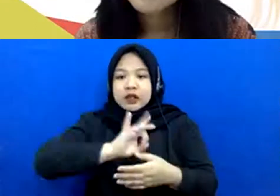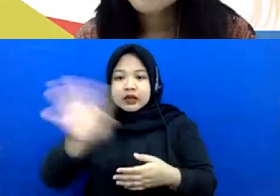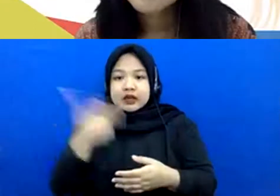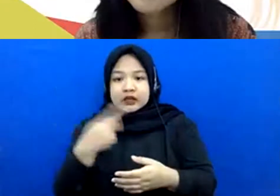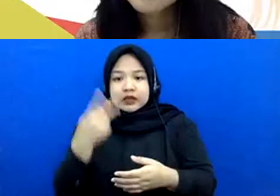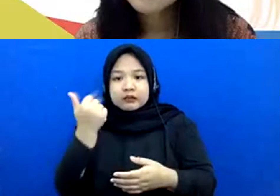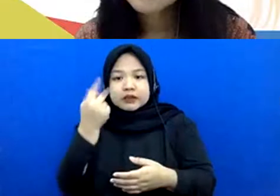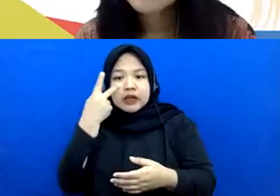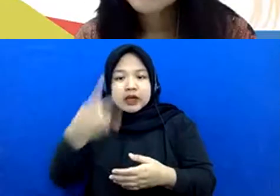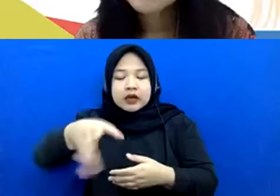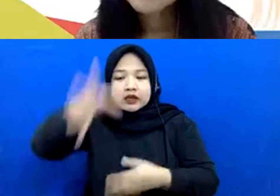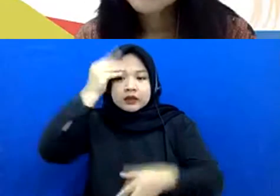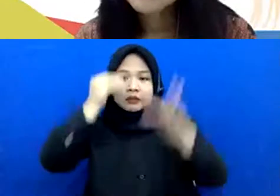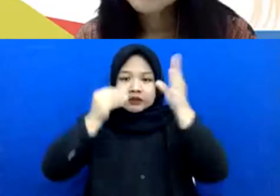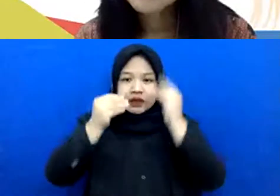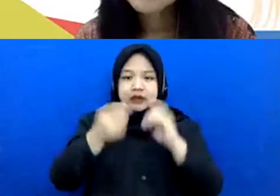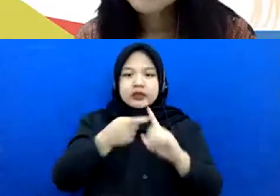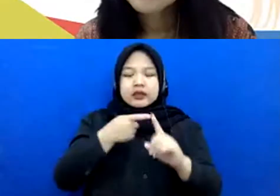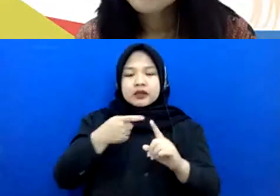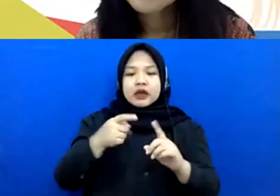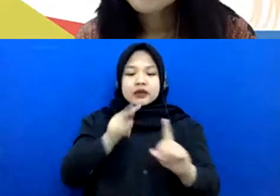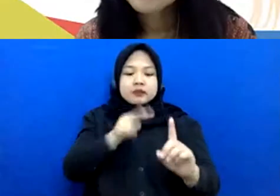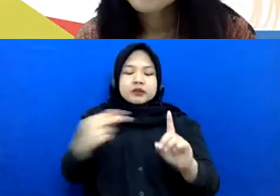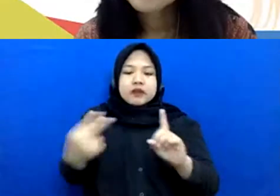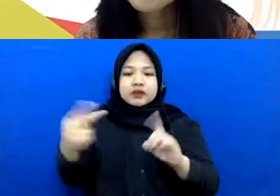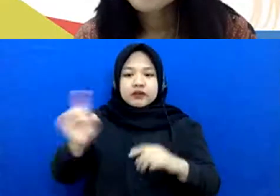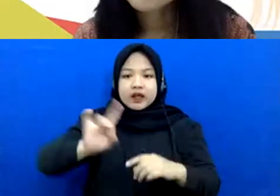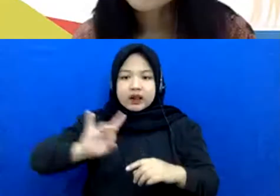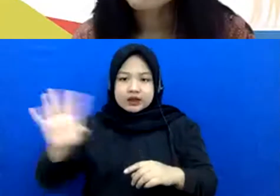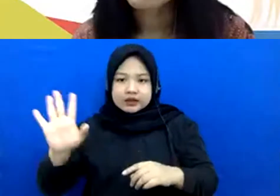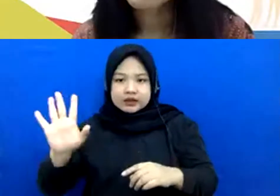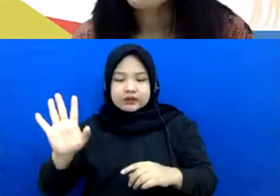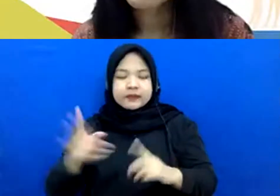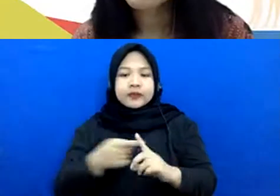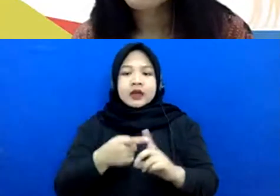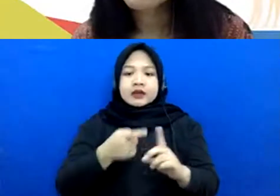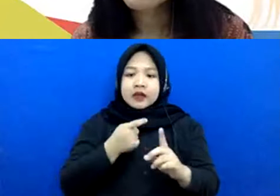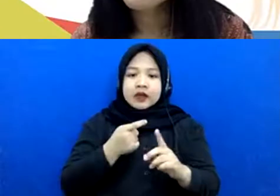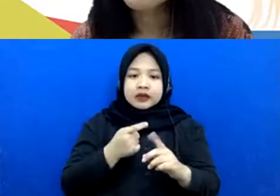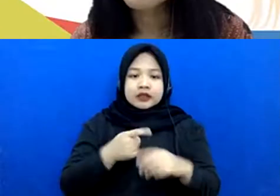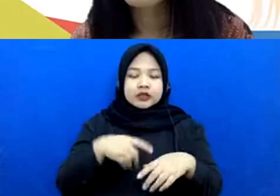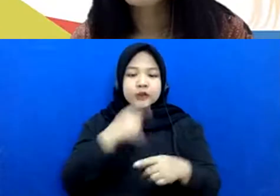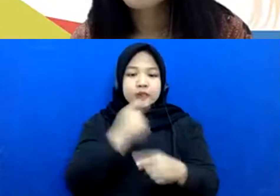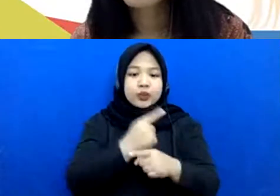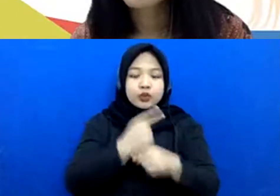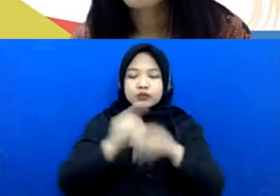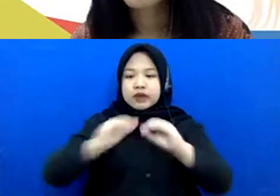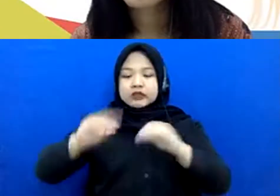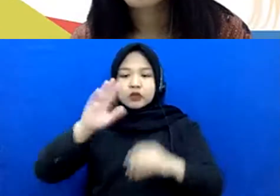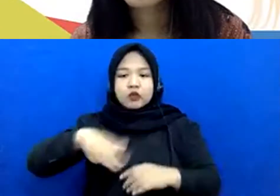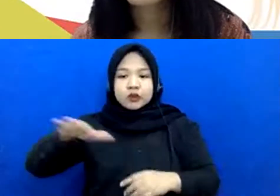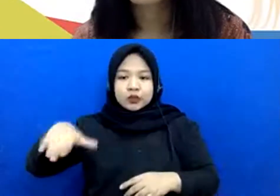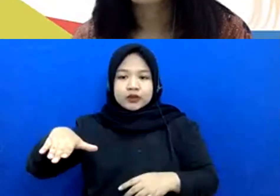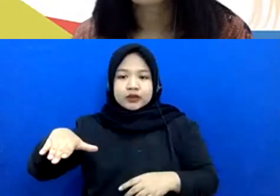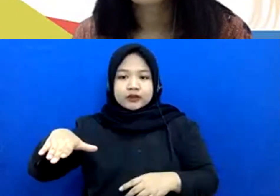can learn maybe other side or other views from the teachers and the students. For